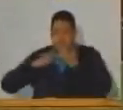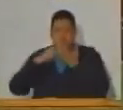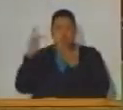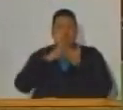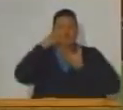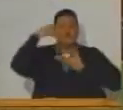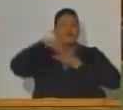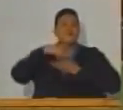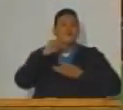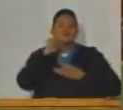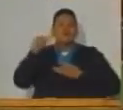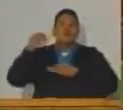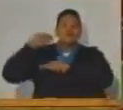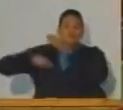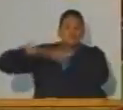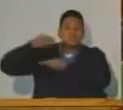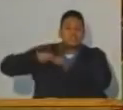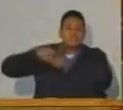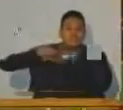non-traditional markets.